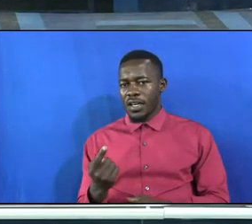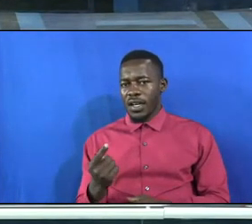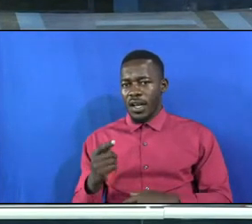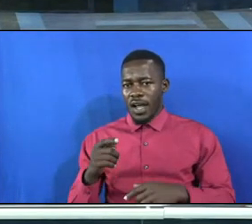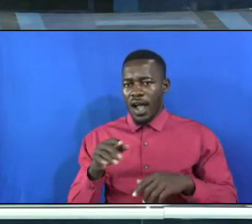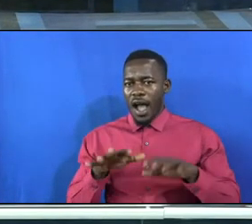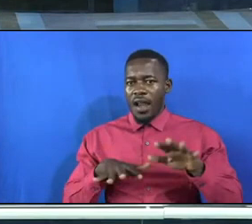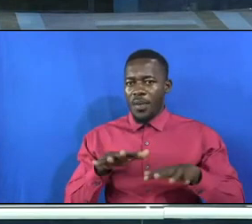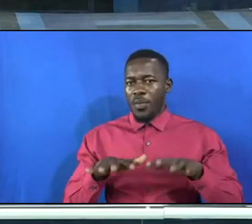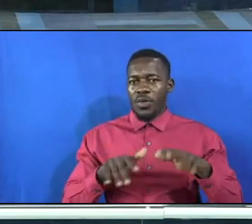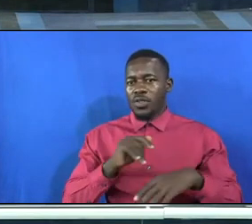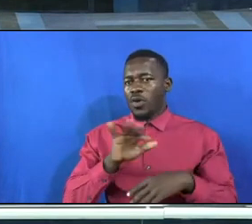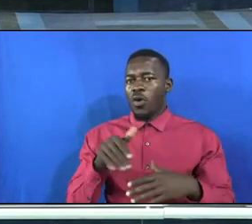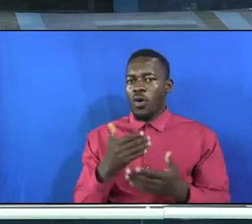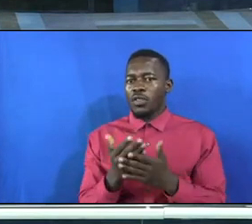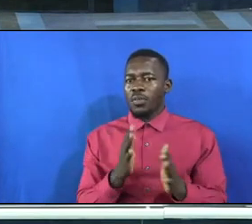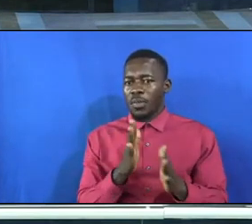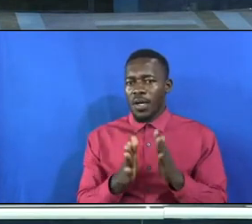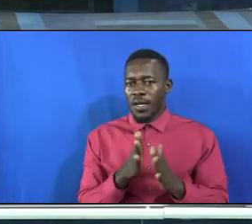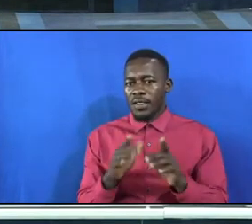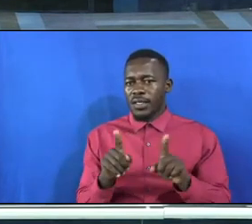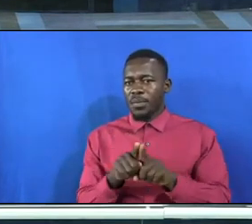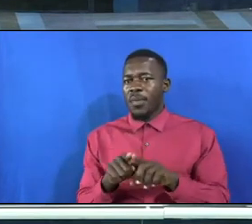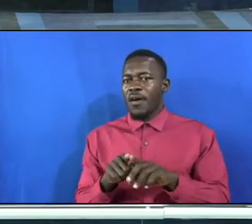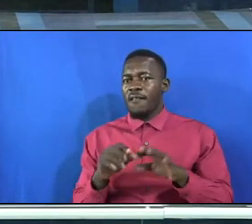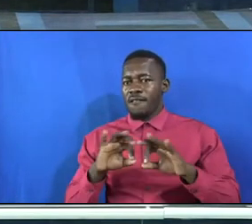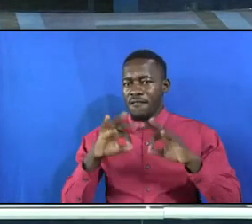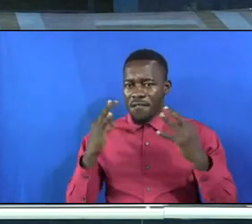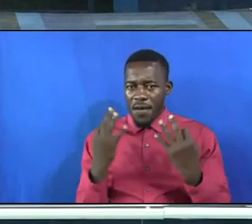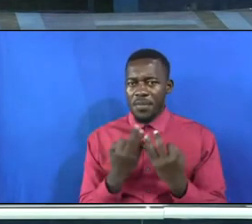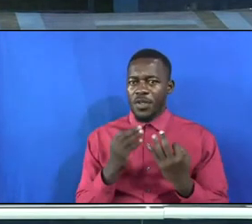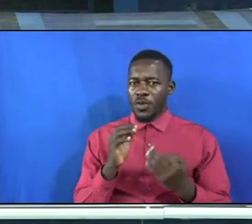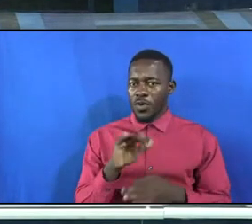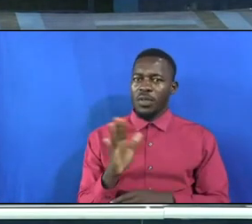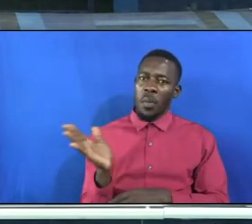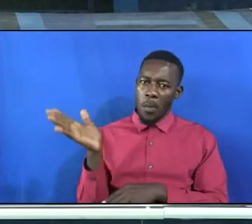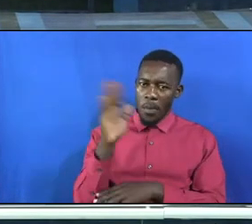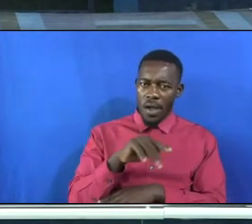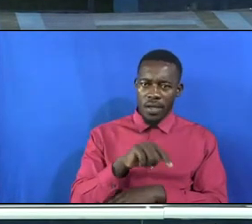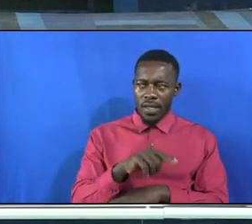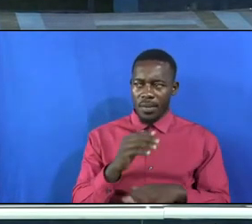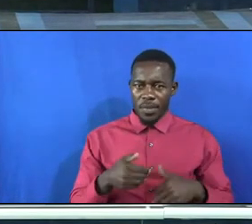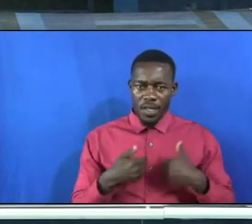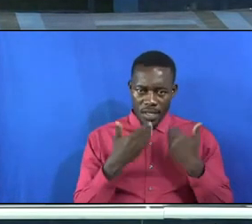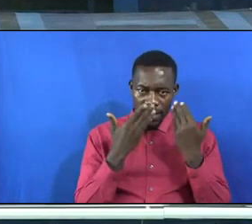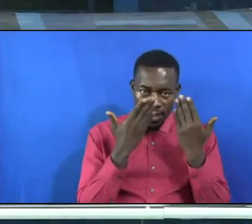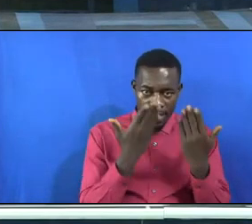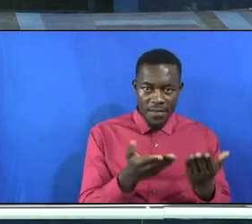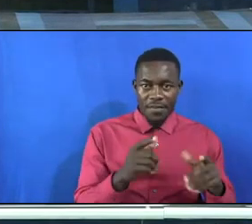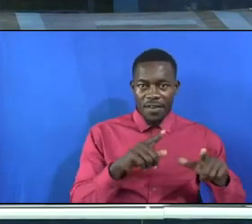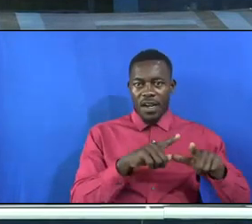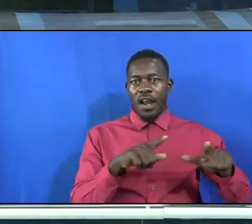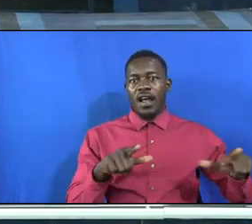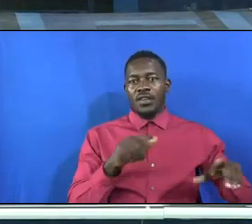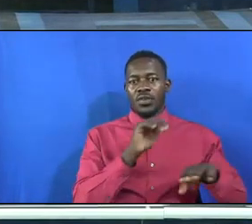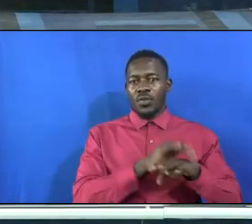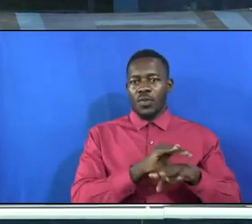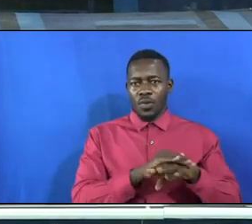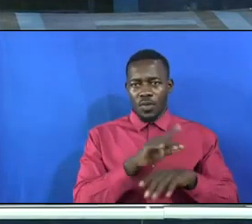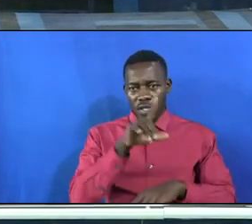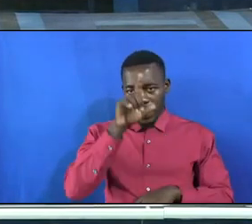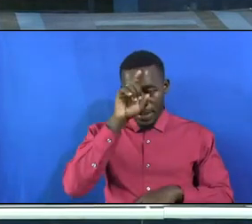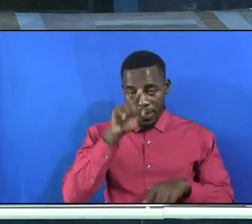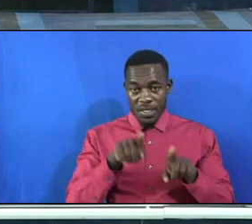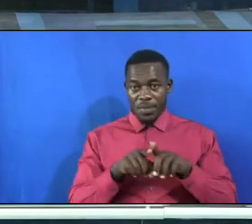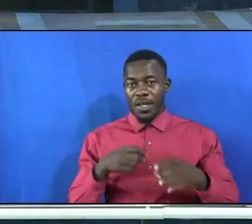bring your father and your families back to me. I will give you the best of the land of Egypt and you can enjoy the fat of